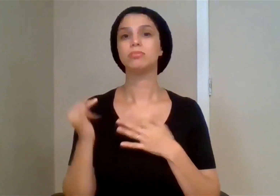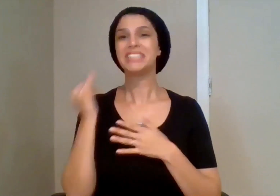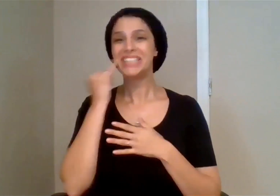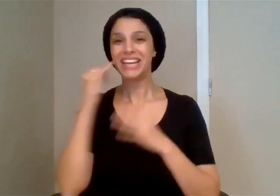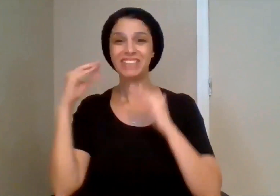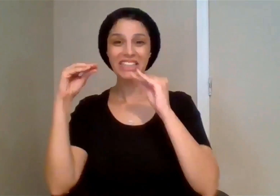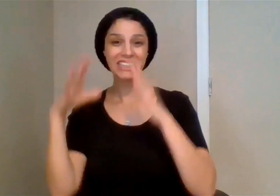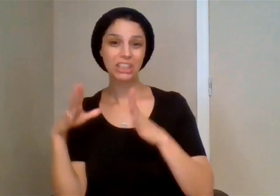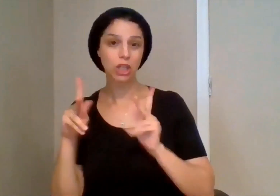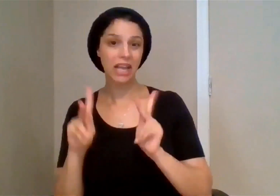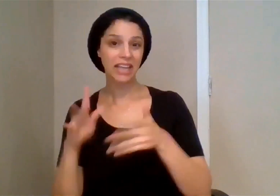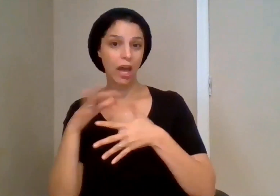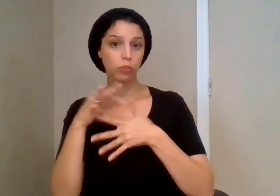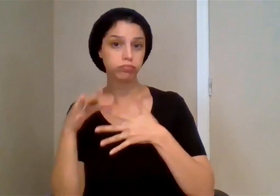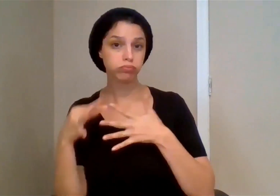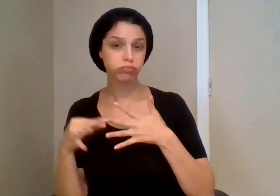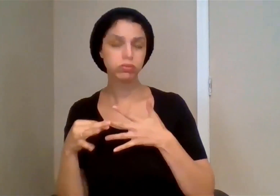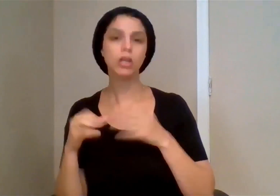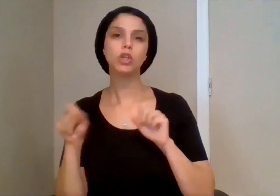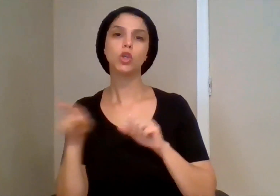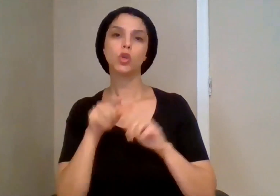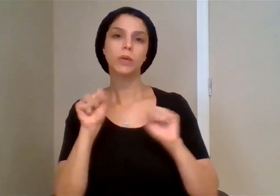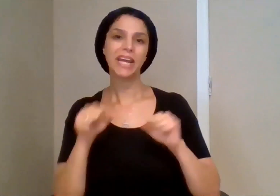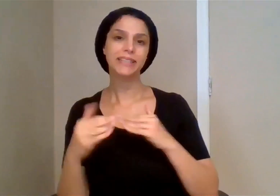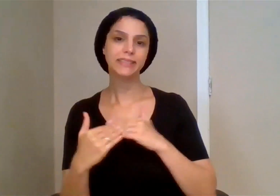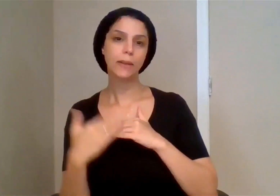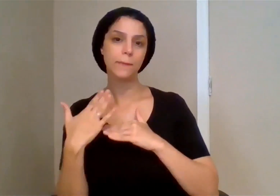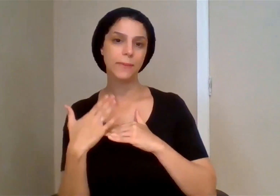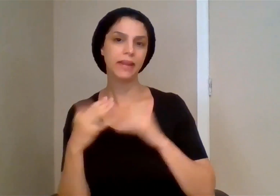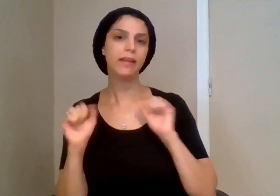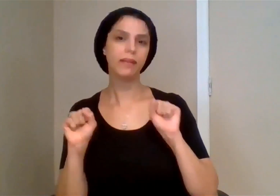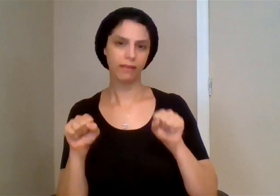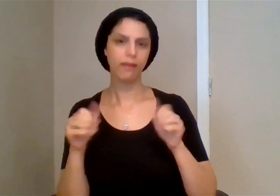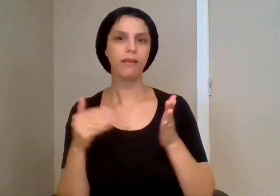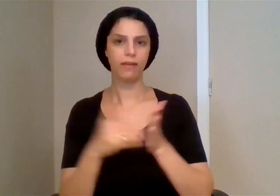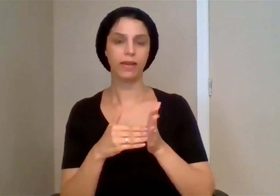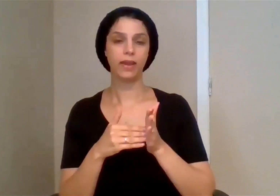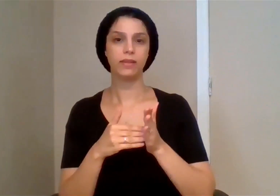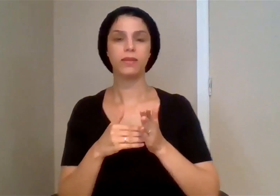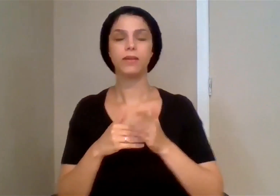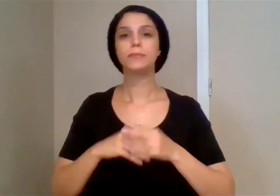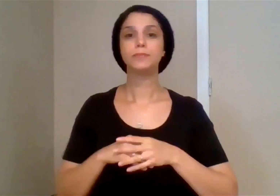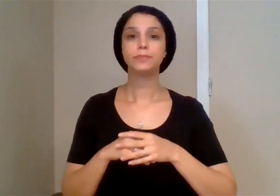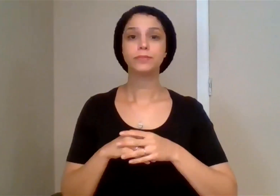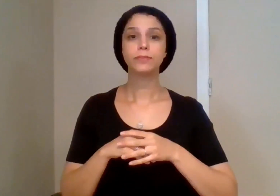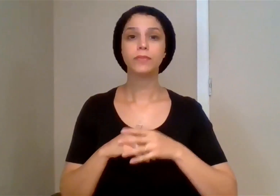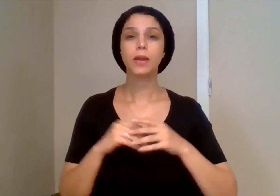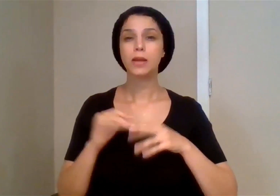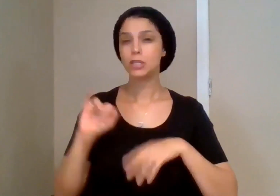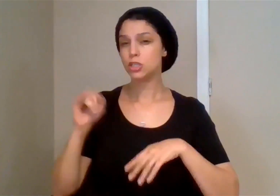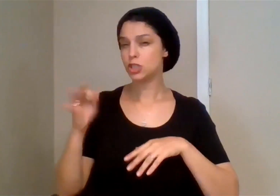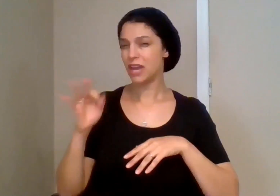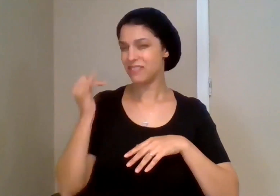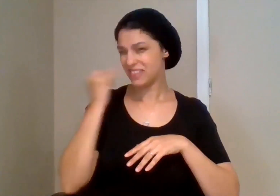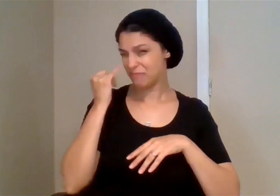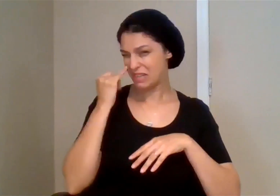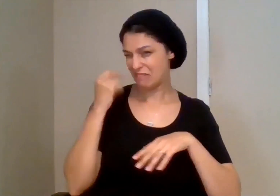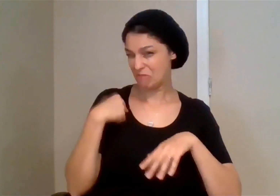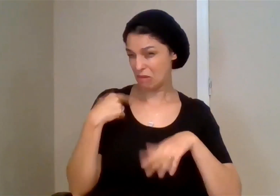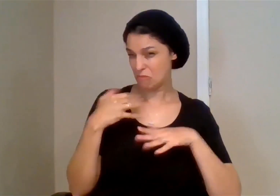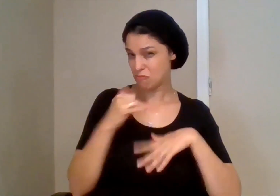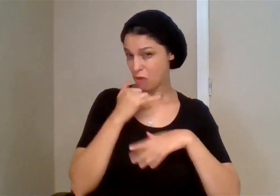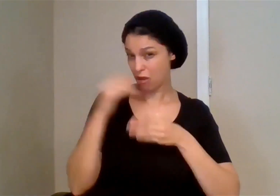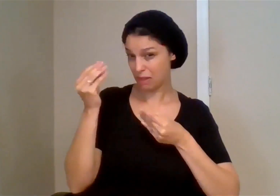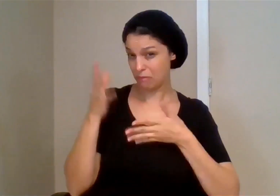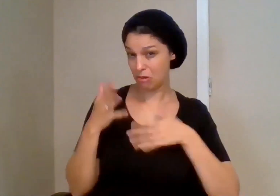can submit the assignment again. There's no, Jeff, correct me if I'm wrong, there is not a way